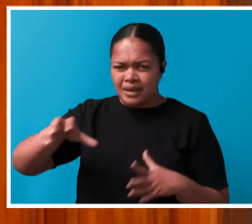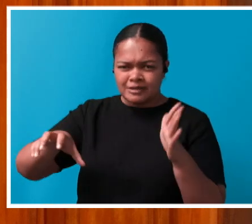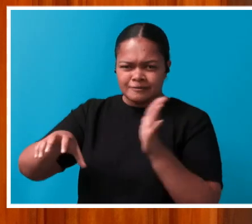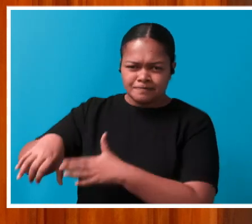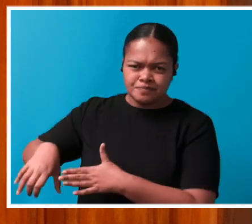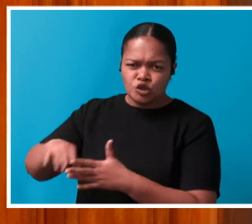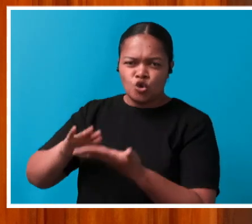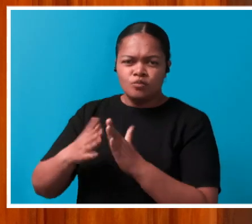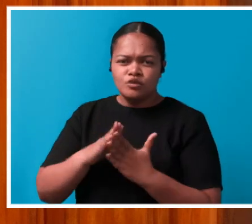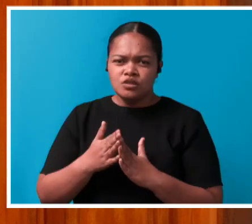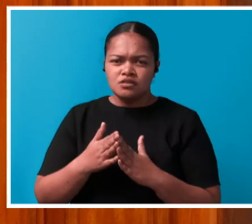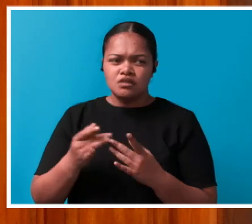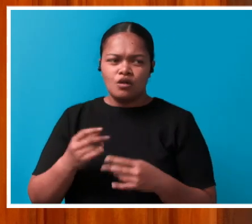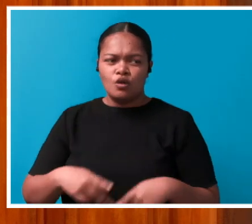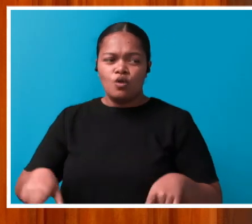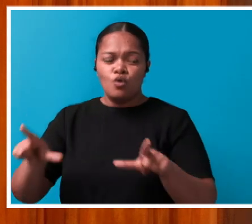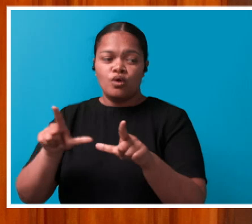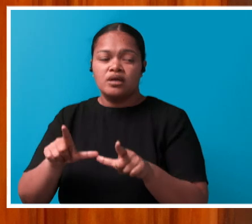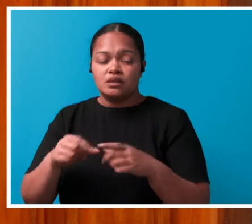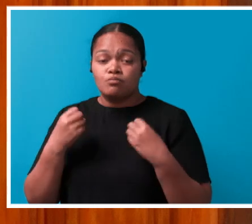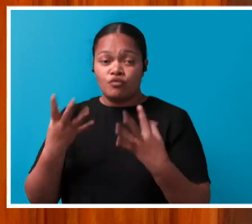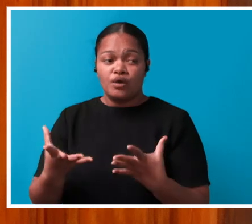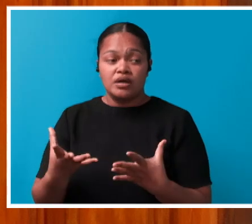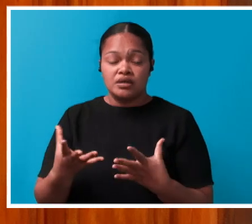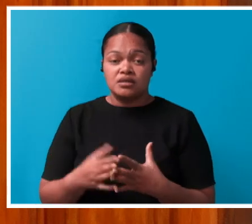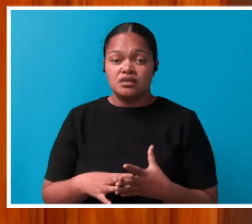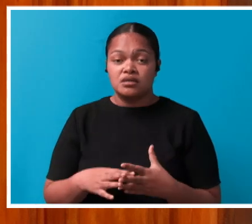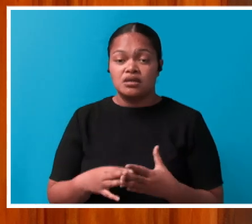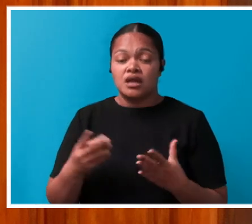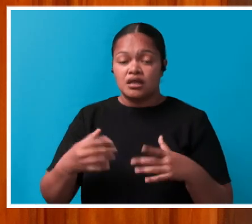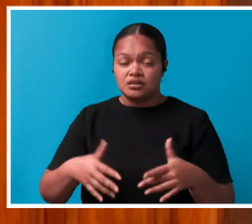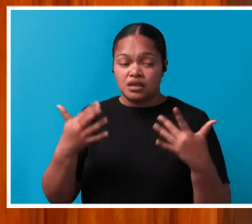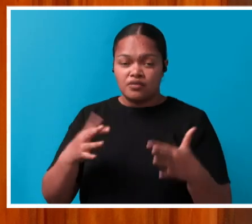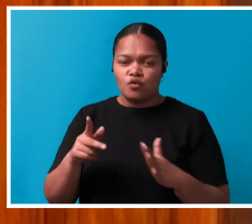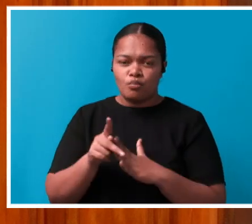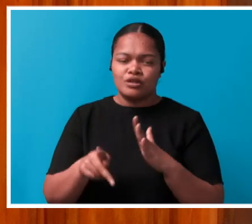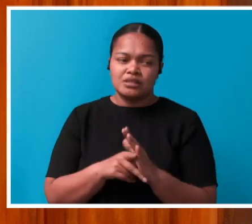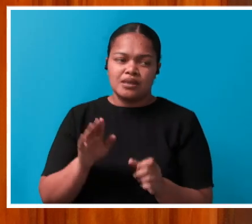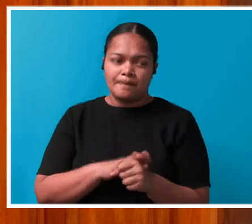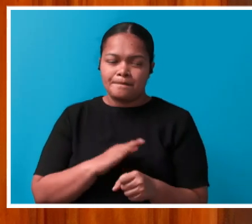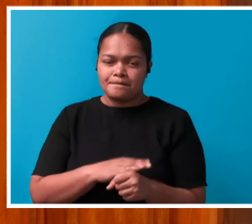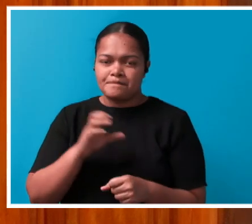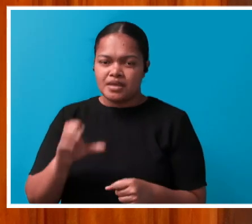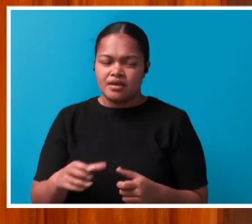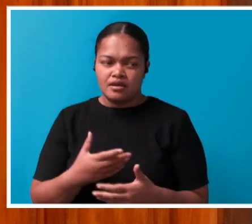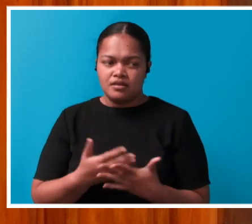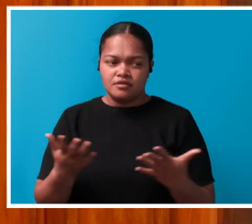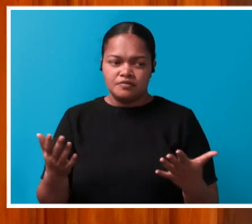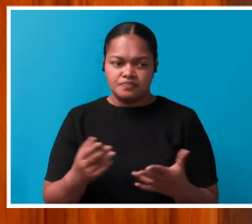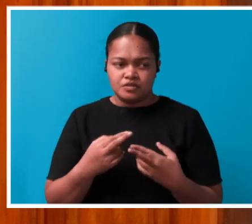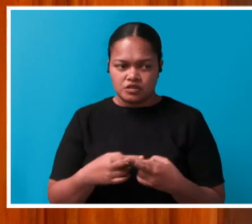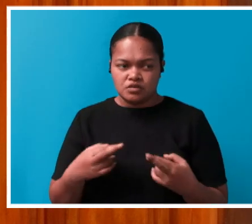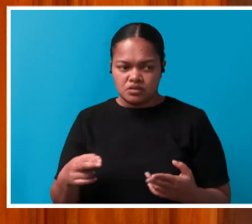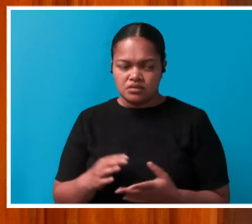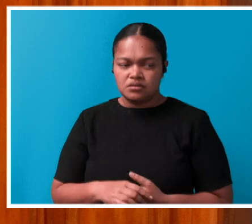communities were located, and most importantly, it provided actionable data for policymakers to distribute resources